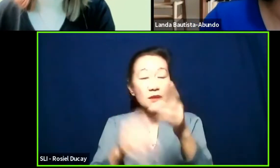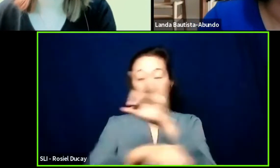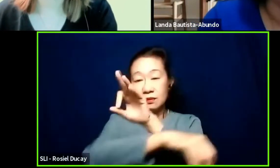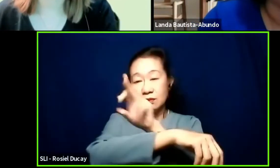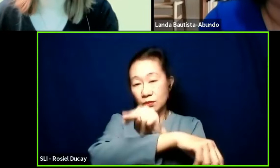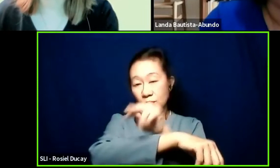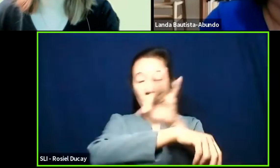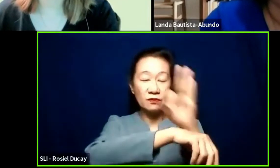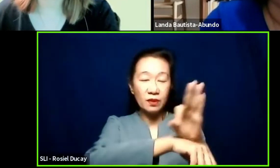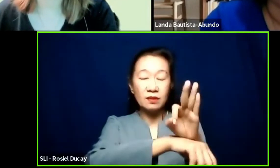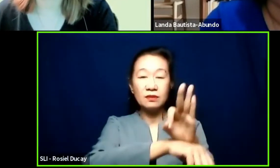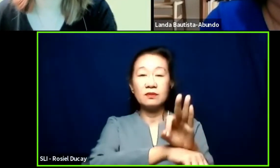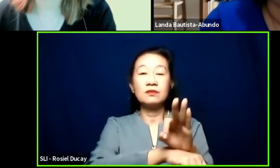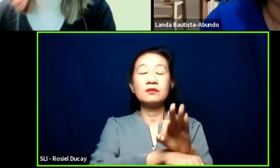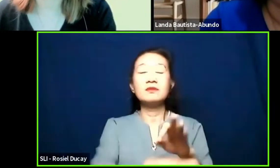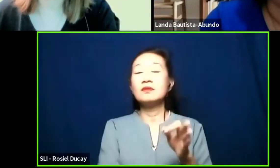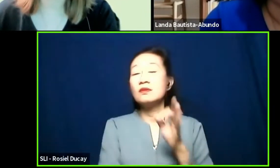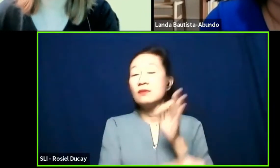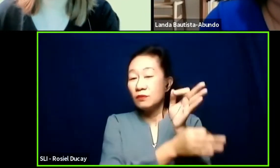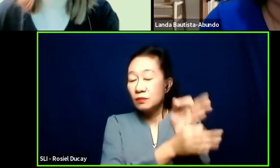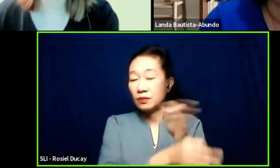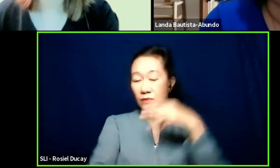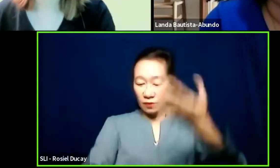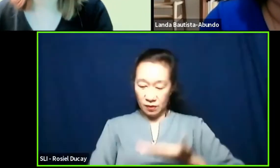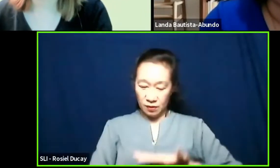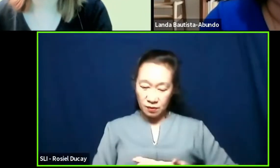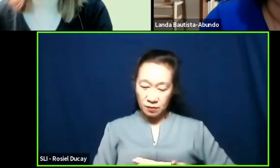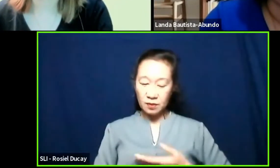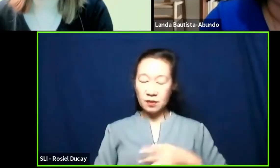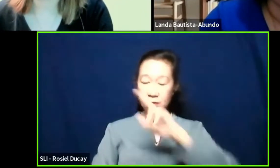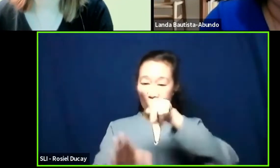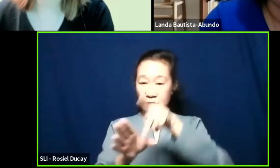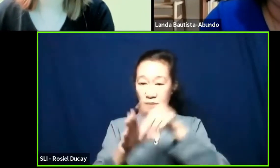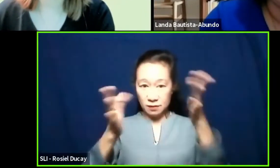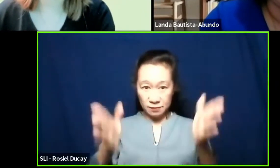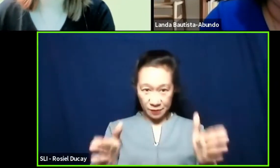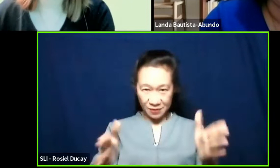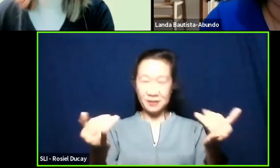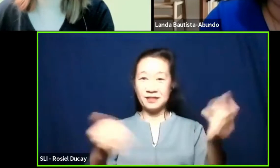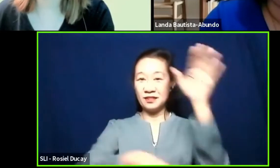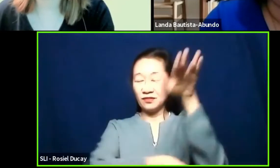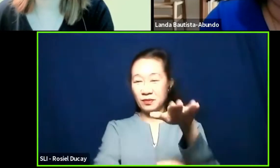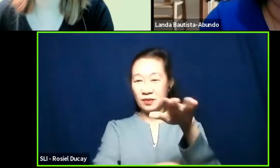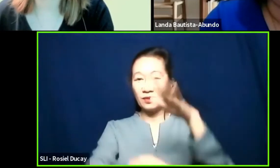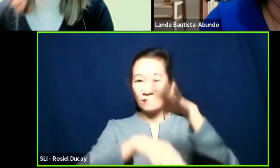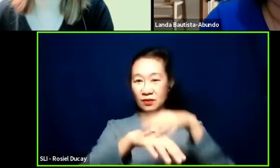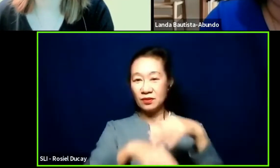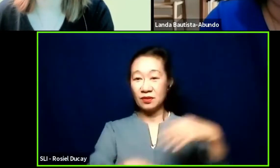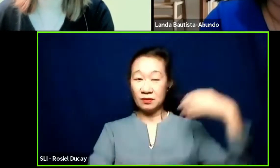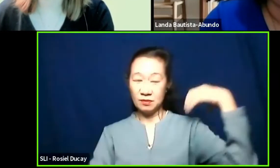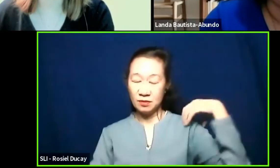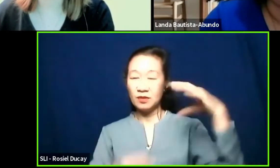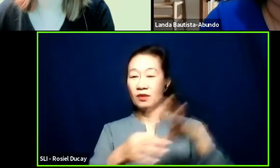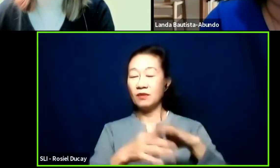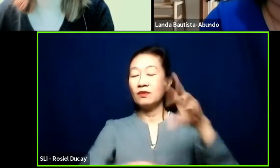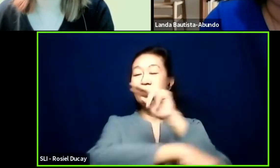Ayan. So to formally welcome our participants this afternoon, I am calling the Executive Director of